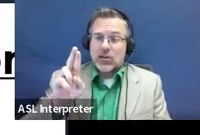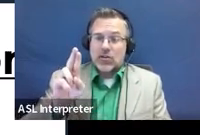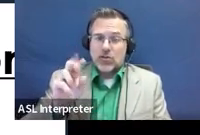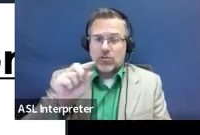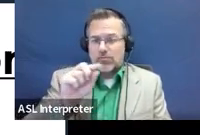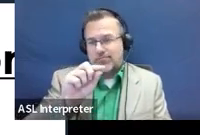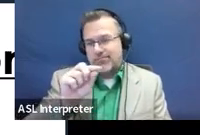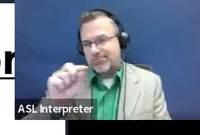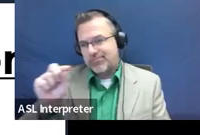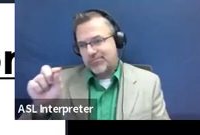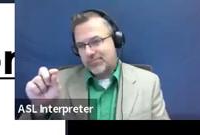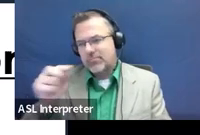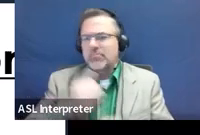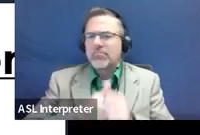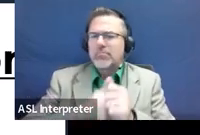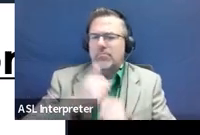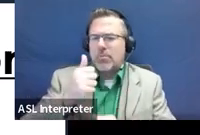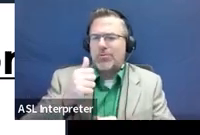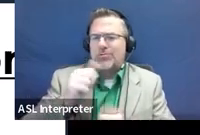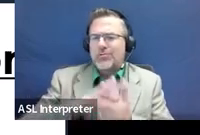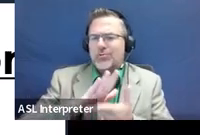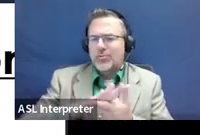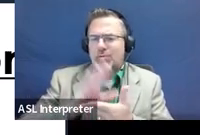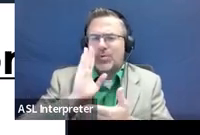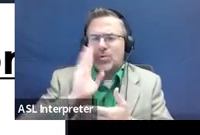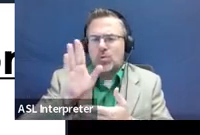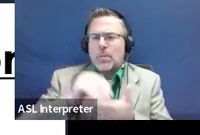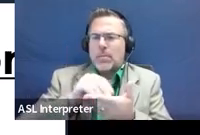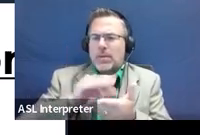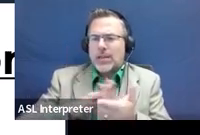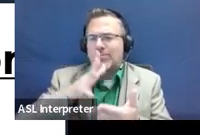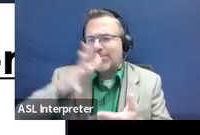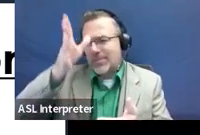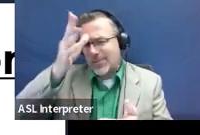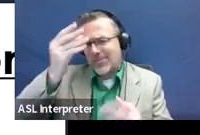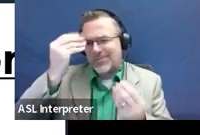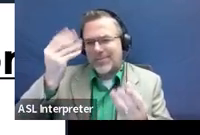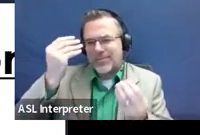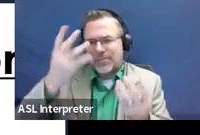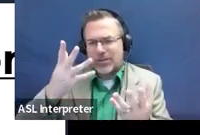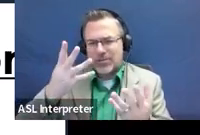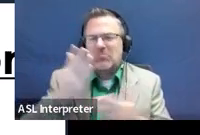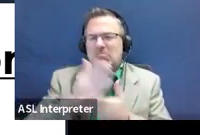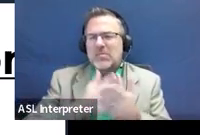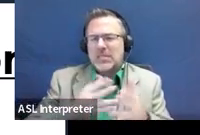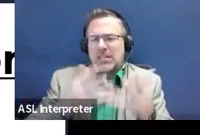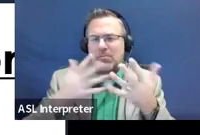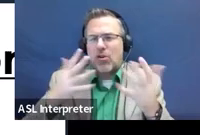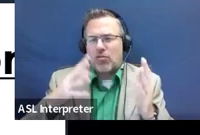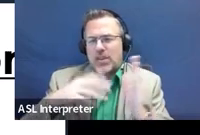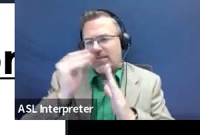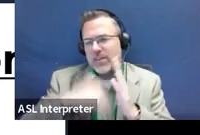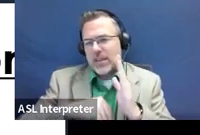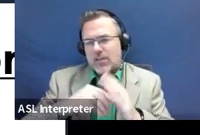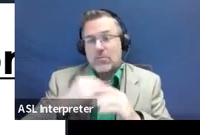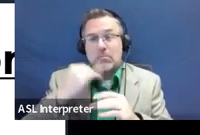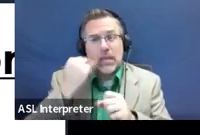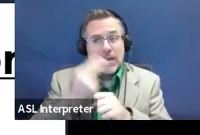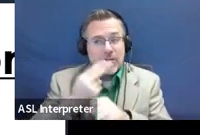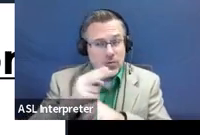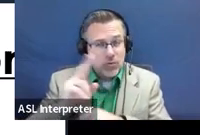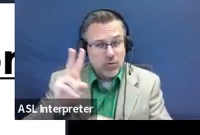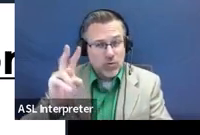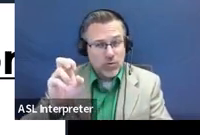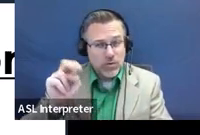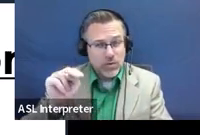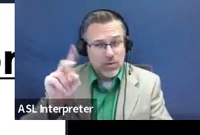pre-fill like the student or parent information here. So a lot of this is pre-filled if you're using a vendor. But you